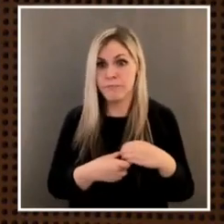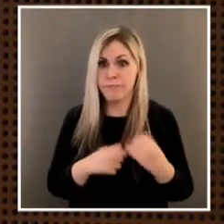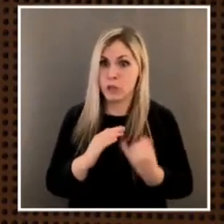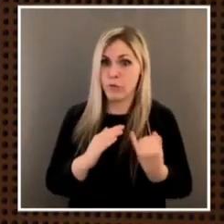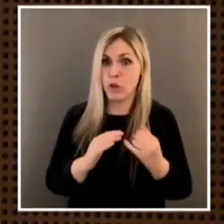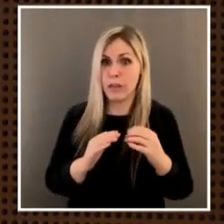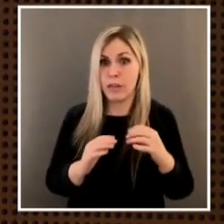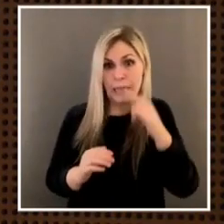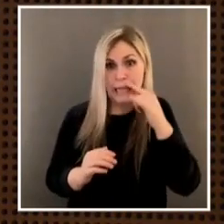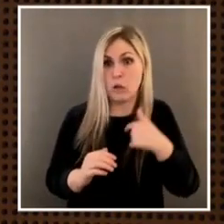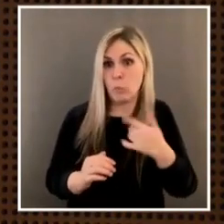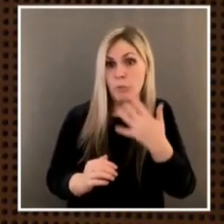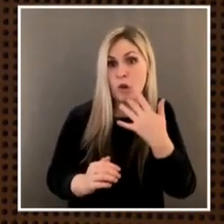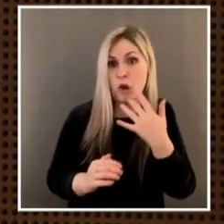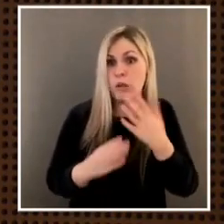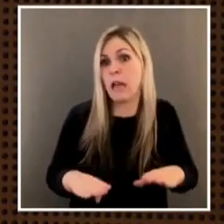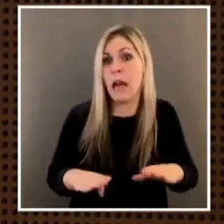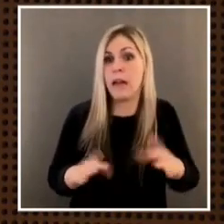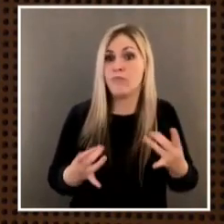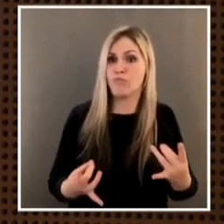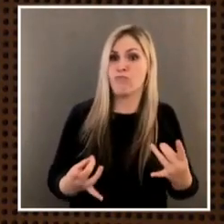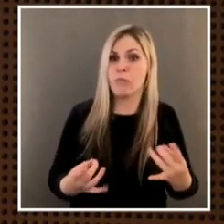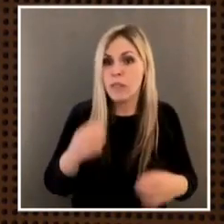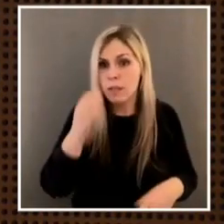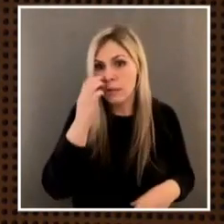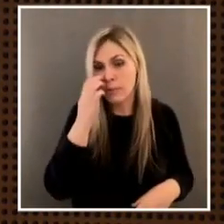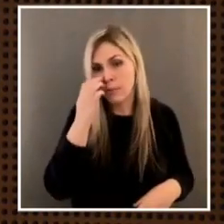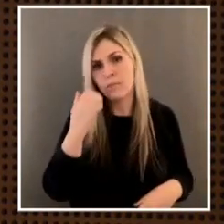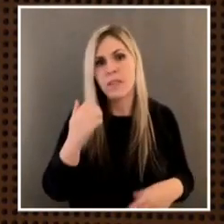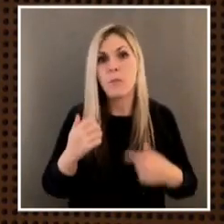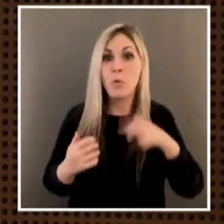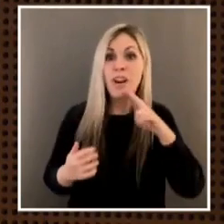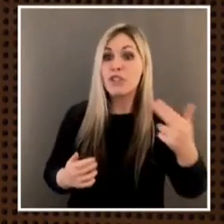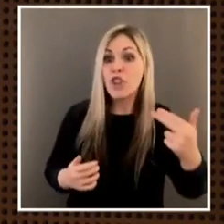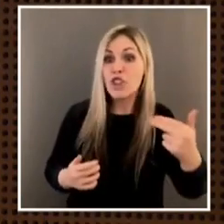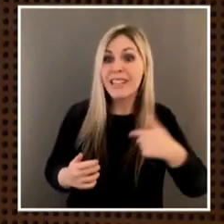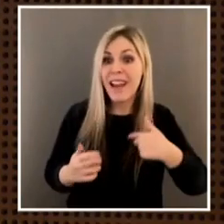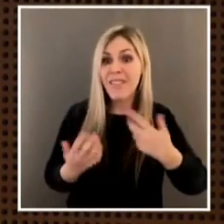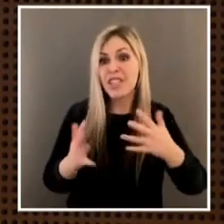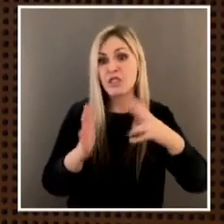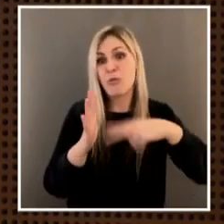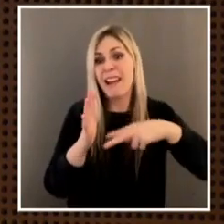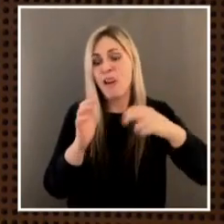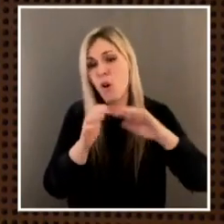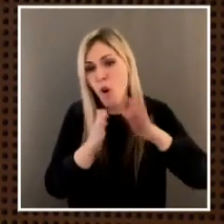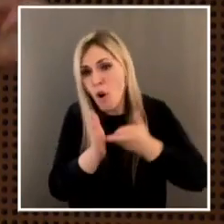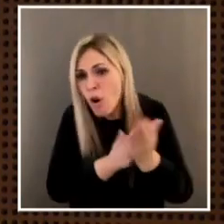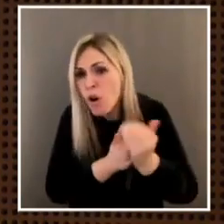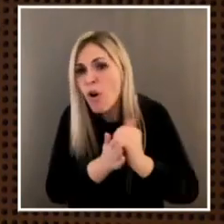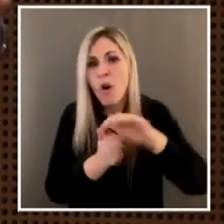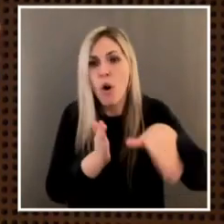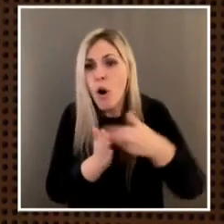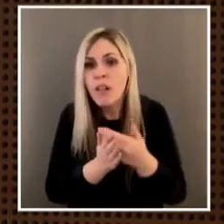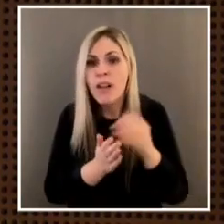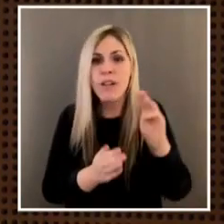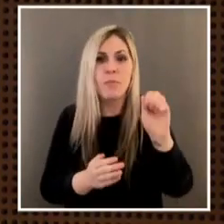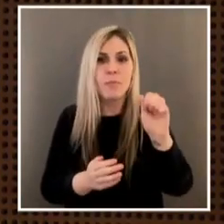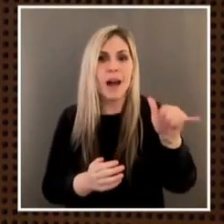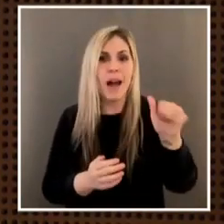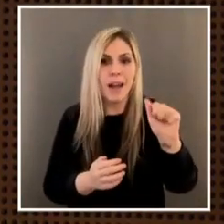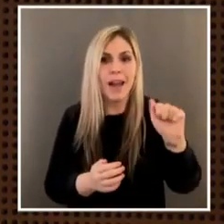quiet solitude. But by the time I was 13, I had read all of Maya Angelou, which led me to Shakespeare and